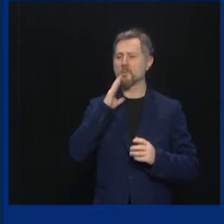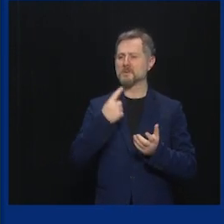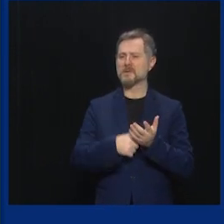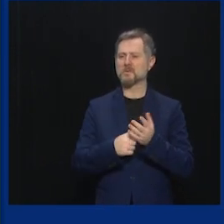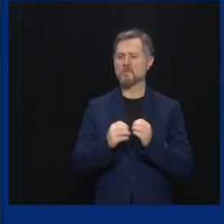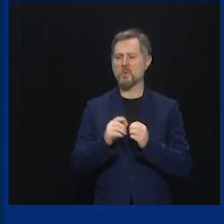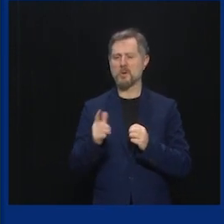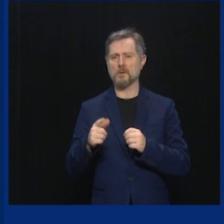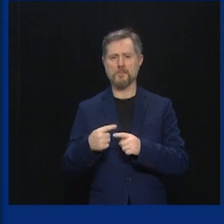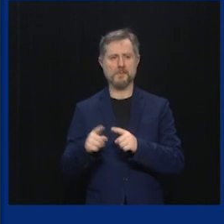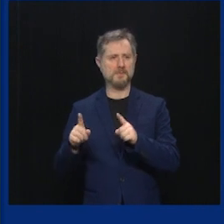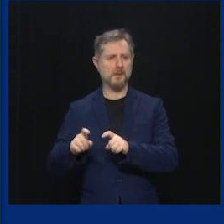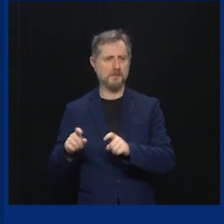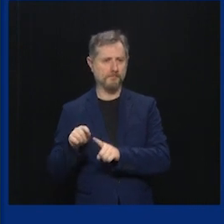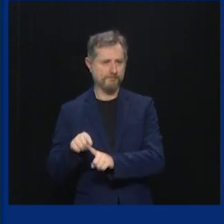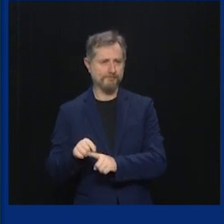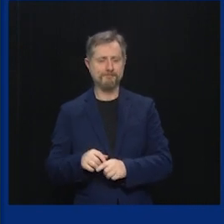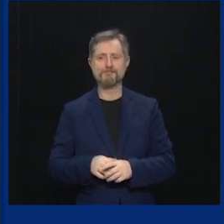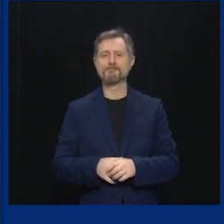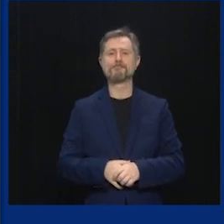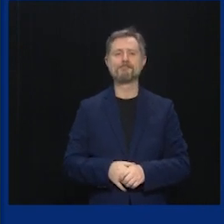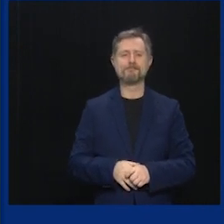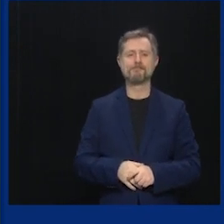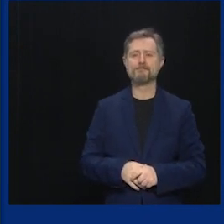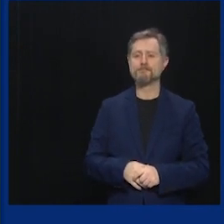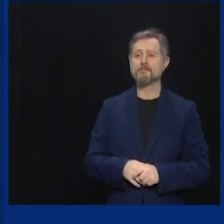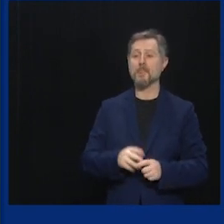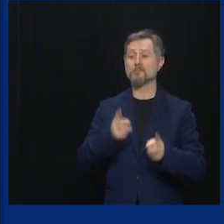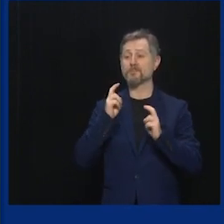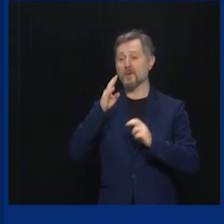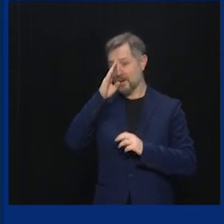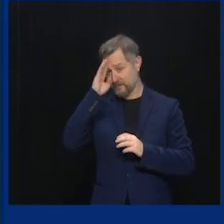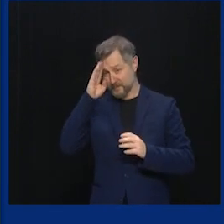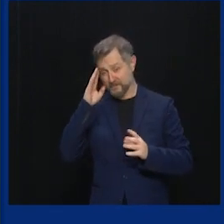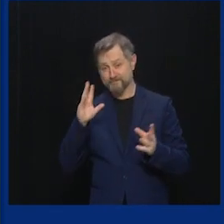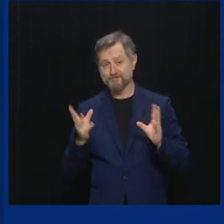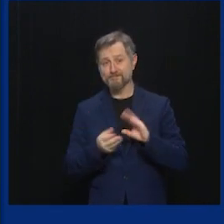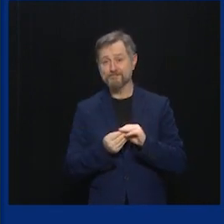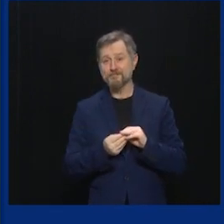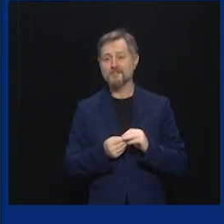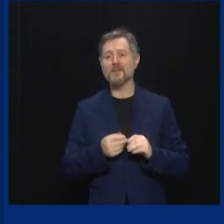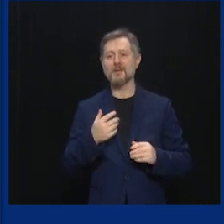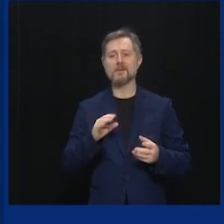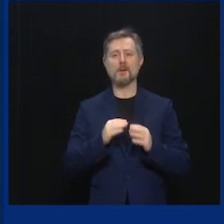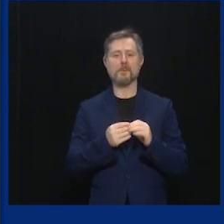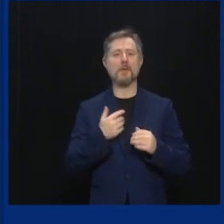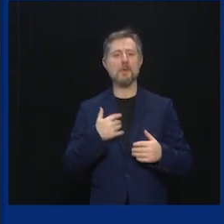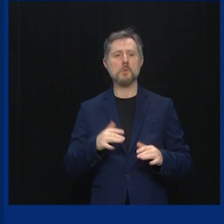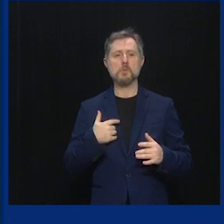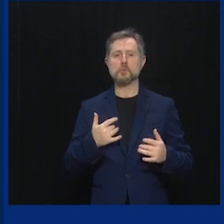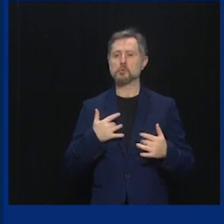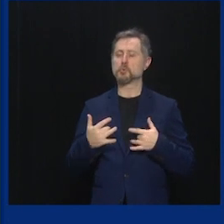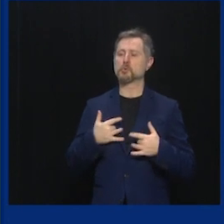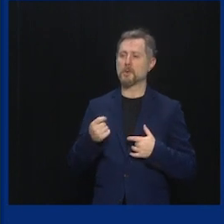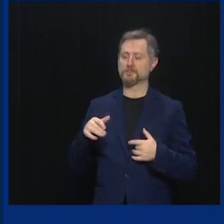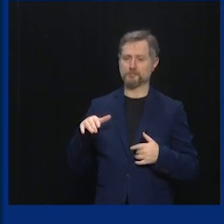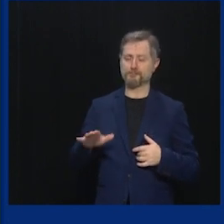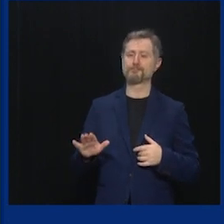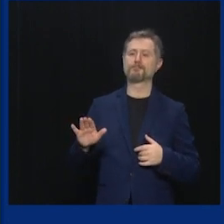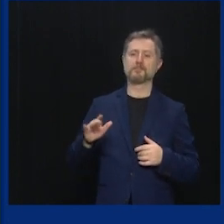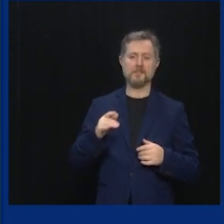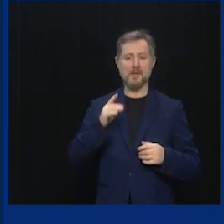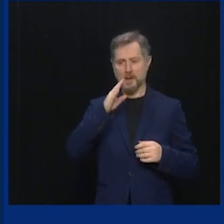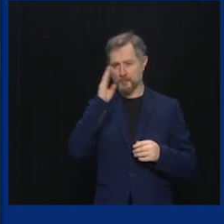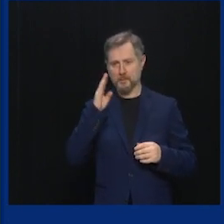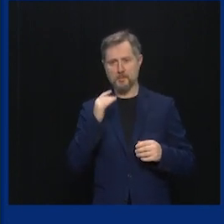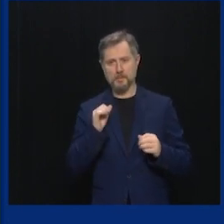minutes. Just the overall hospitalizations. This is what keeps me up at night, making sure that our hospitals have the capacity to